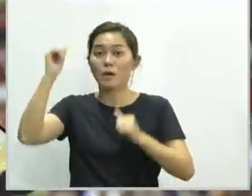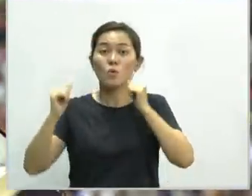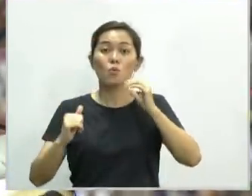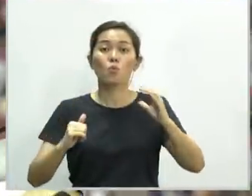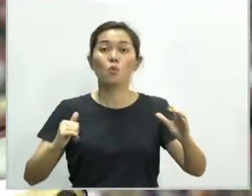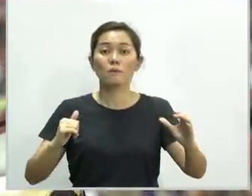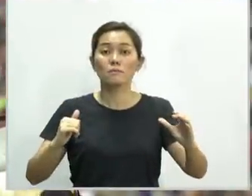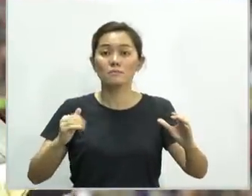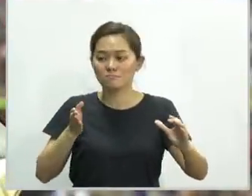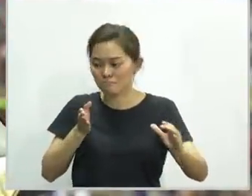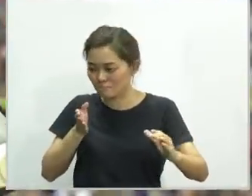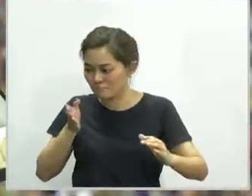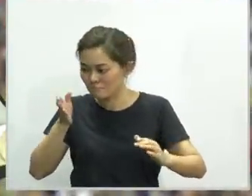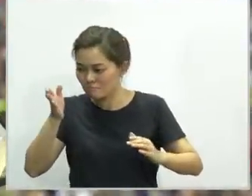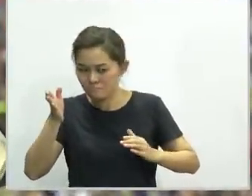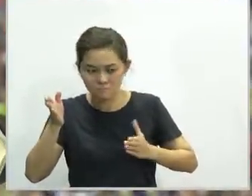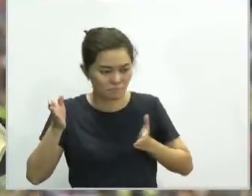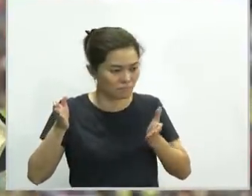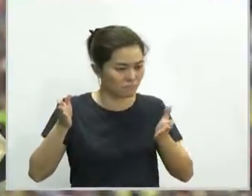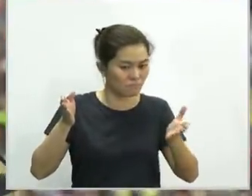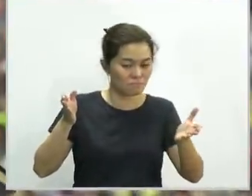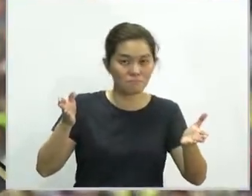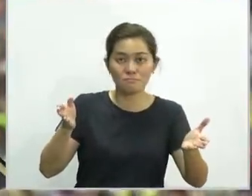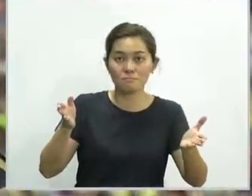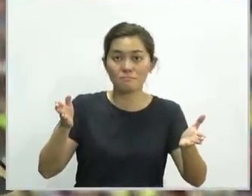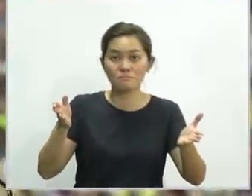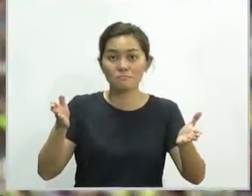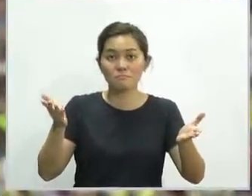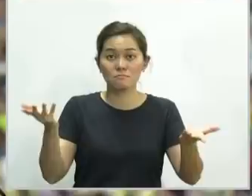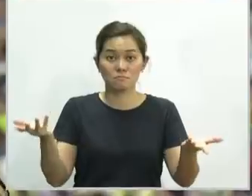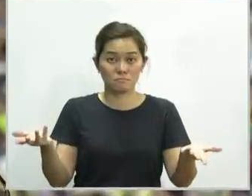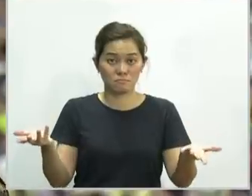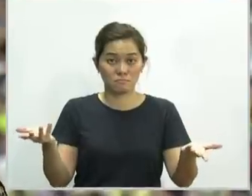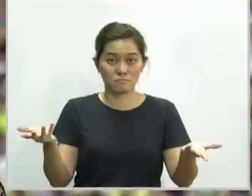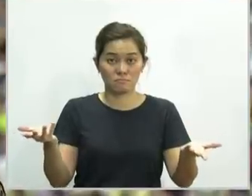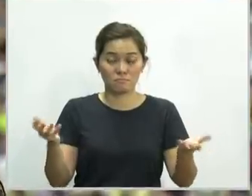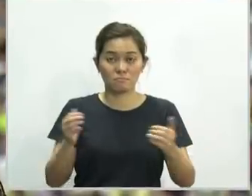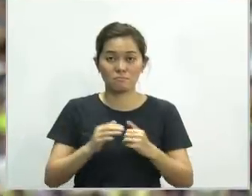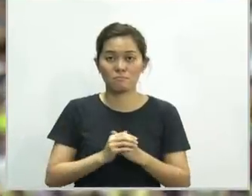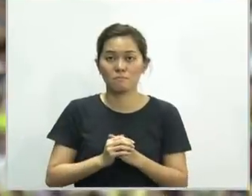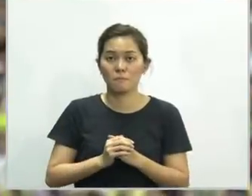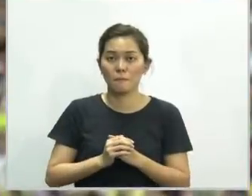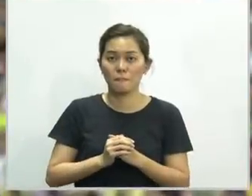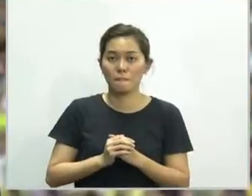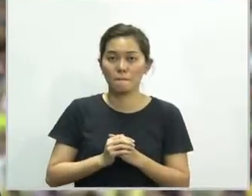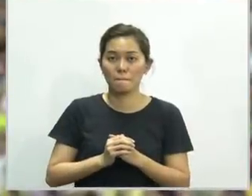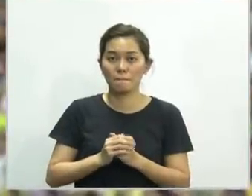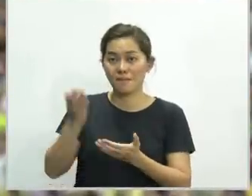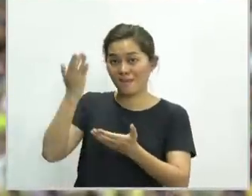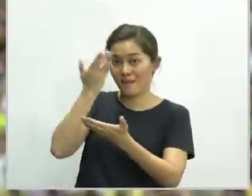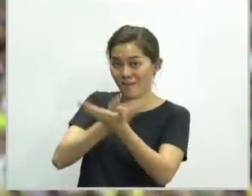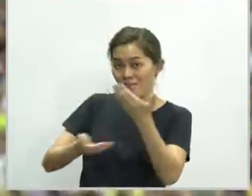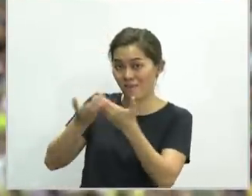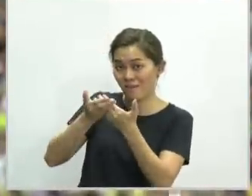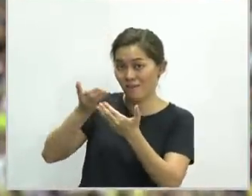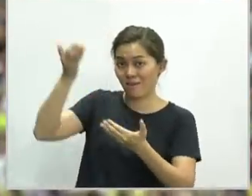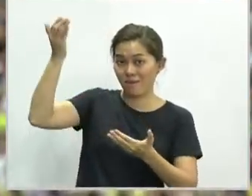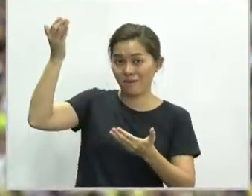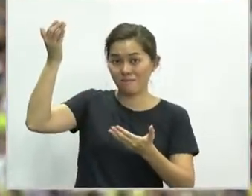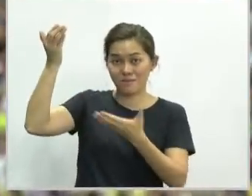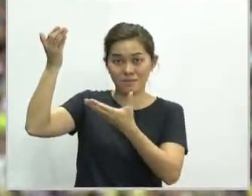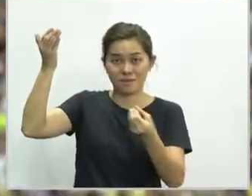are heading towards one of two destinies, heaven and